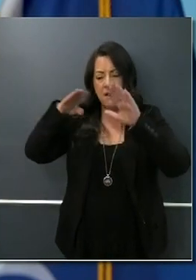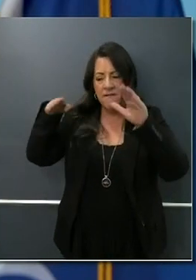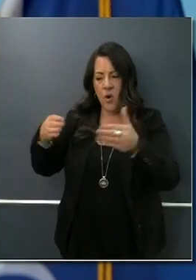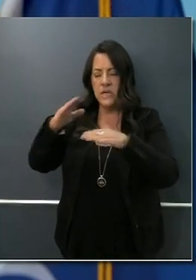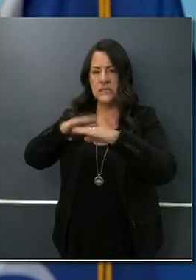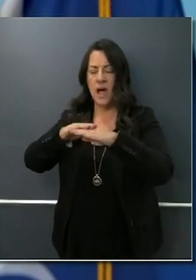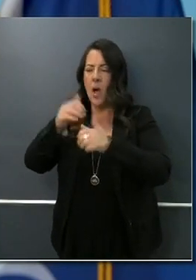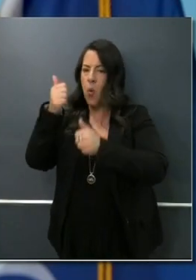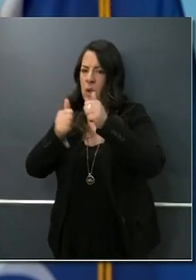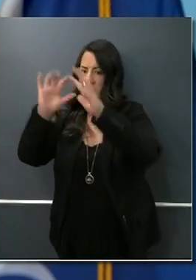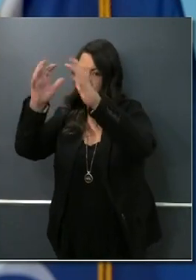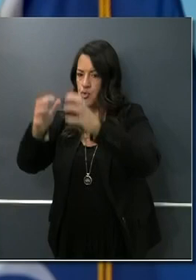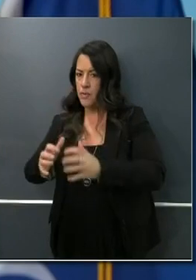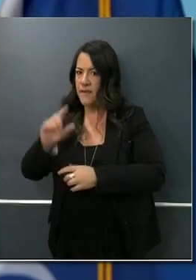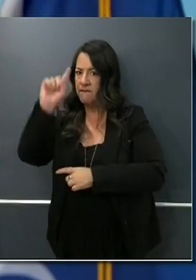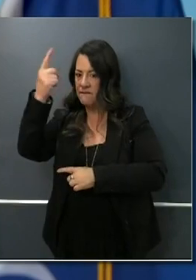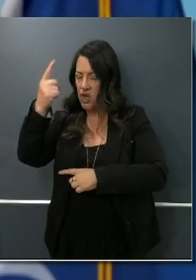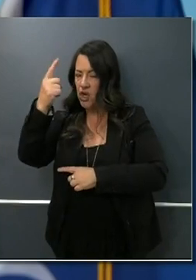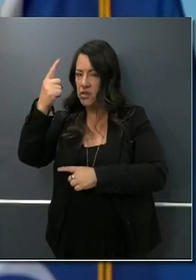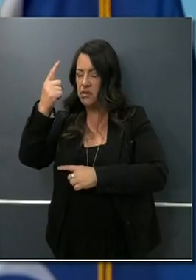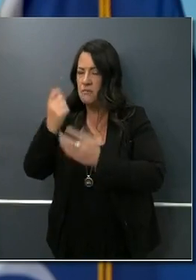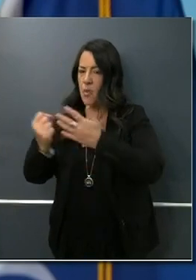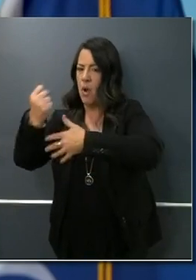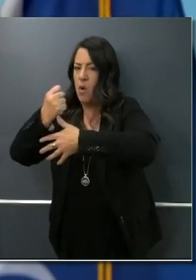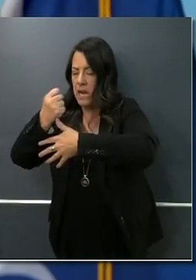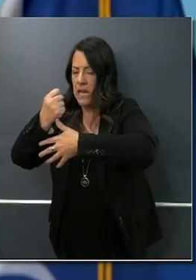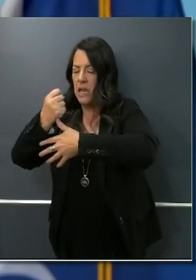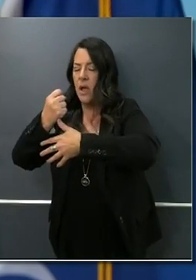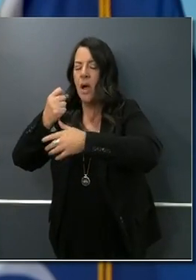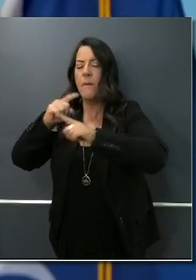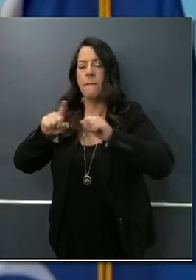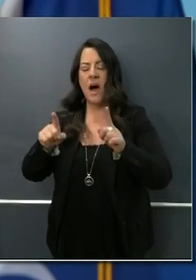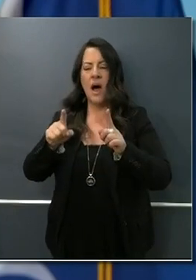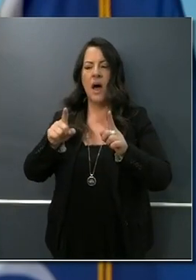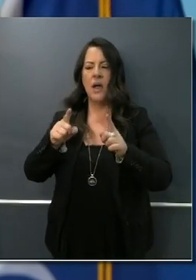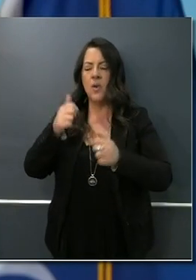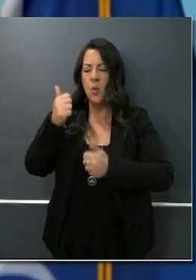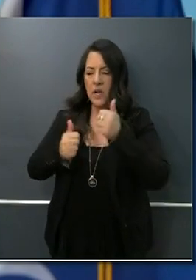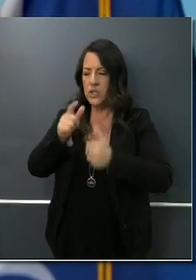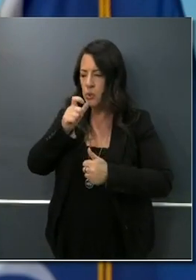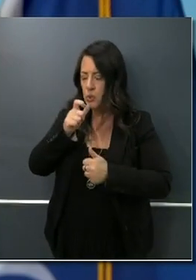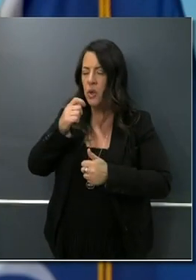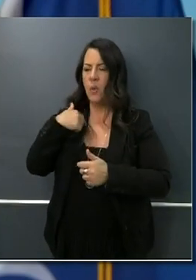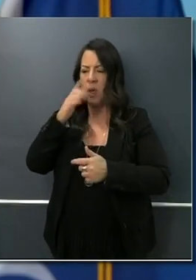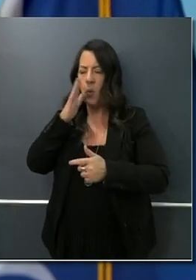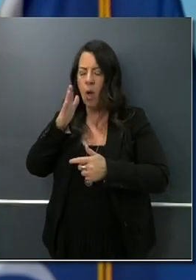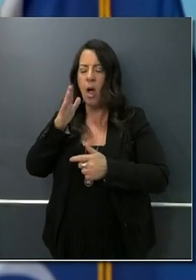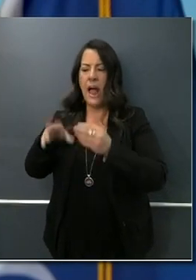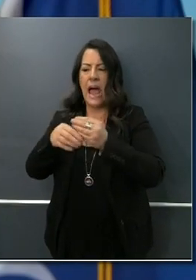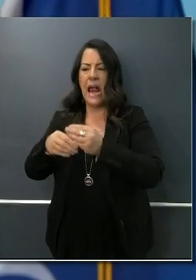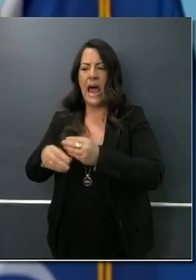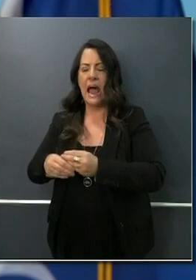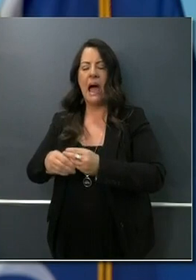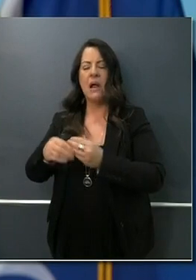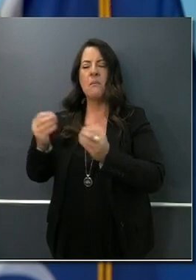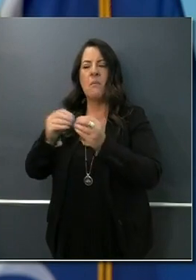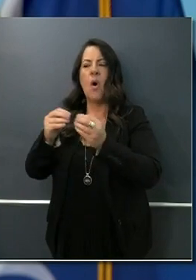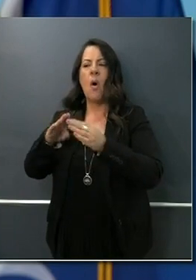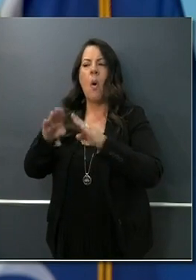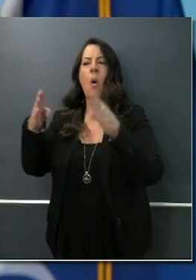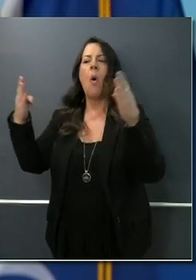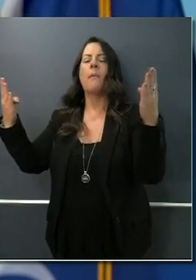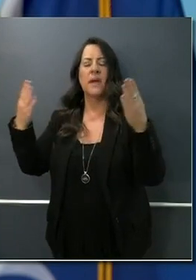guidelines of who should and can be tested, that there is no impediment to getting that done. We see it as a very important part of